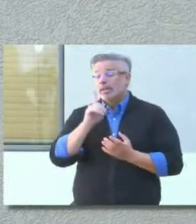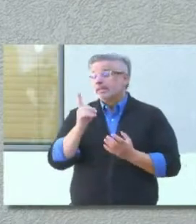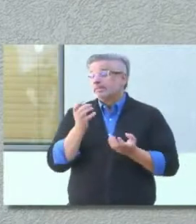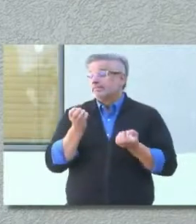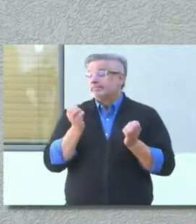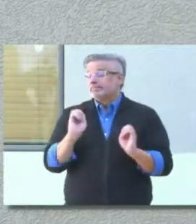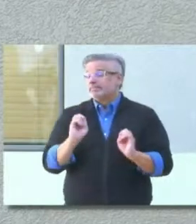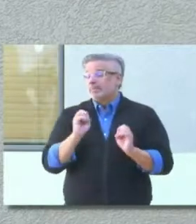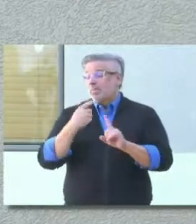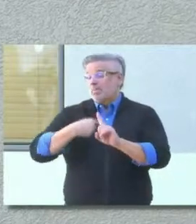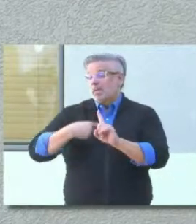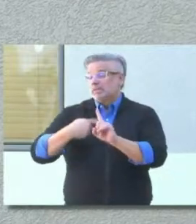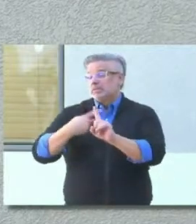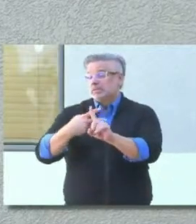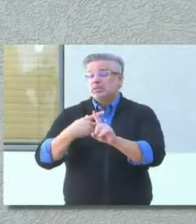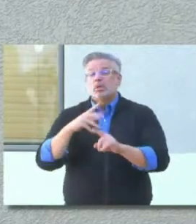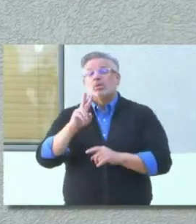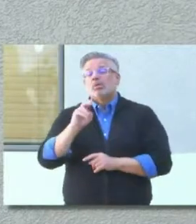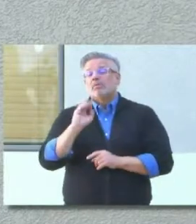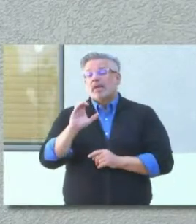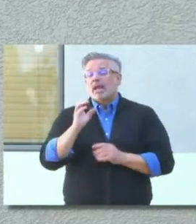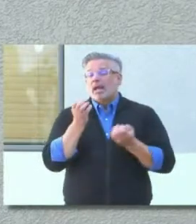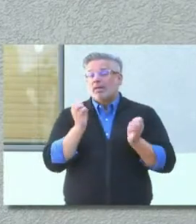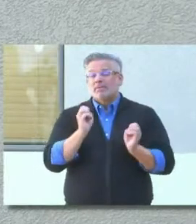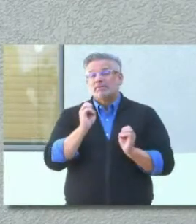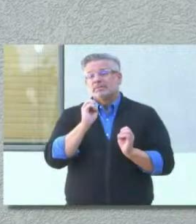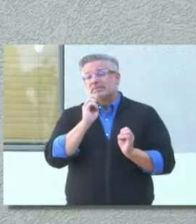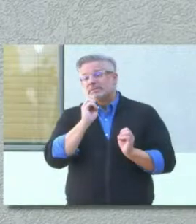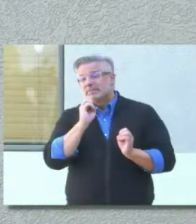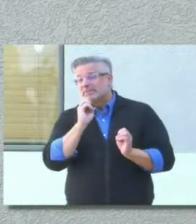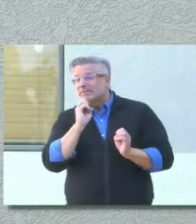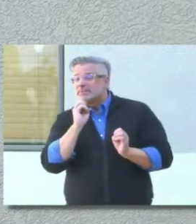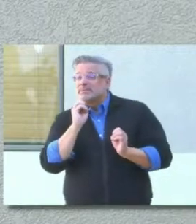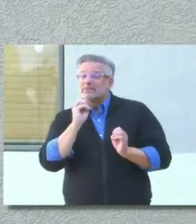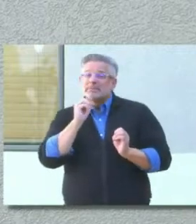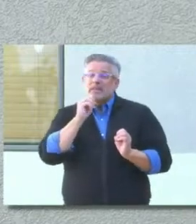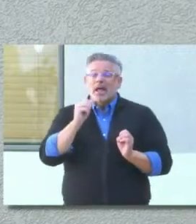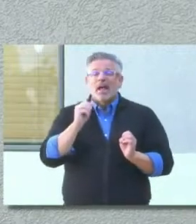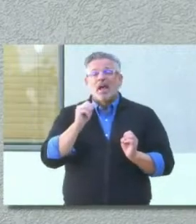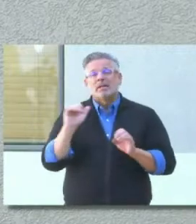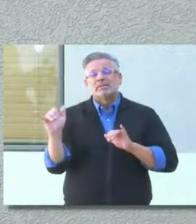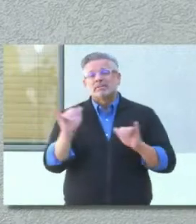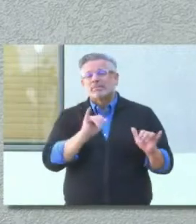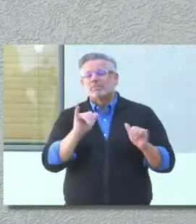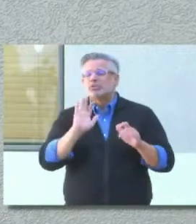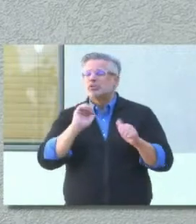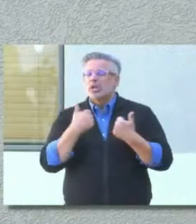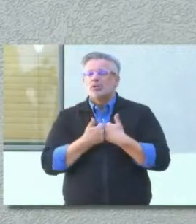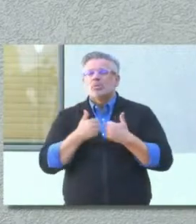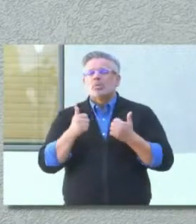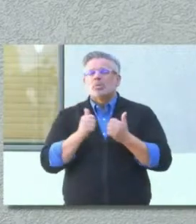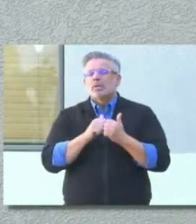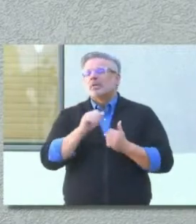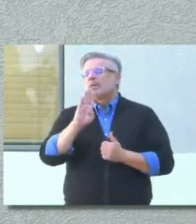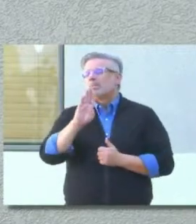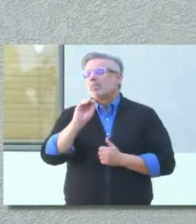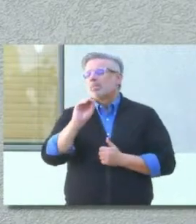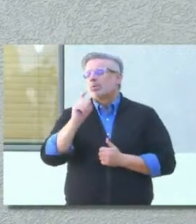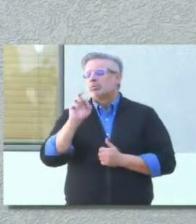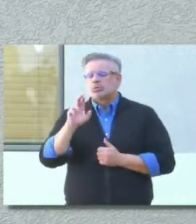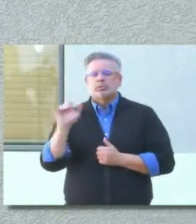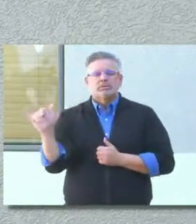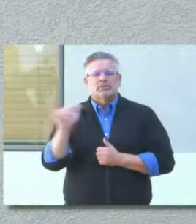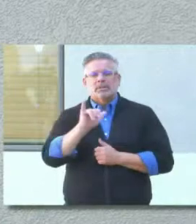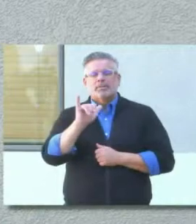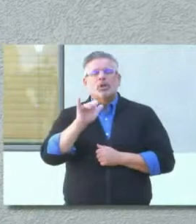progress over the months in those vaccination efforts. Not similar, though, we're seeing similar challenges with the booster. Those